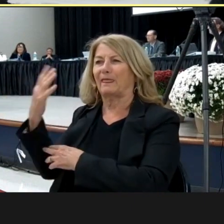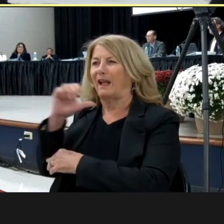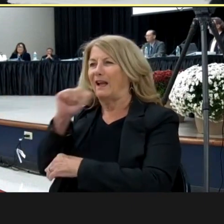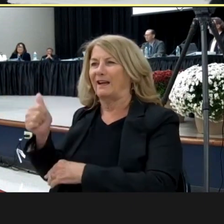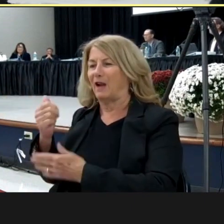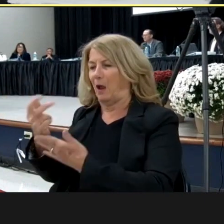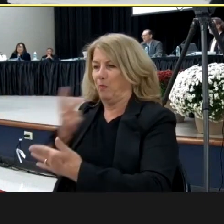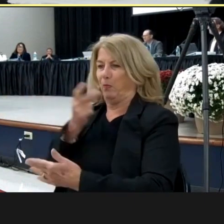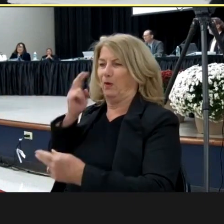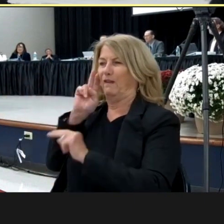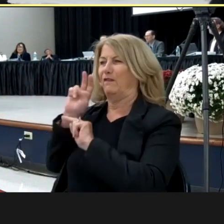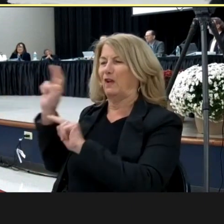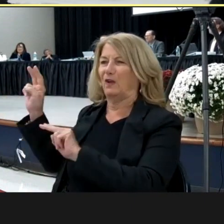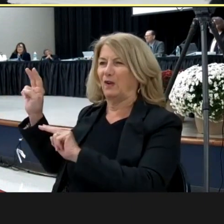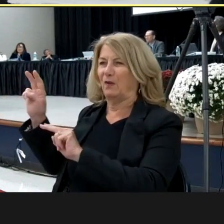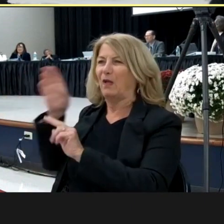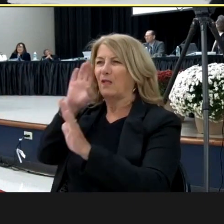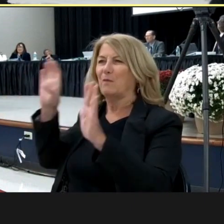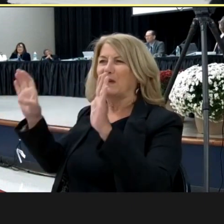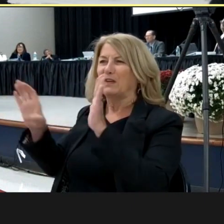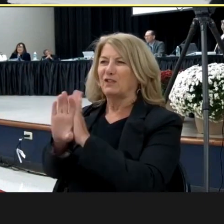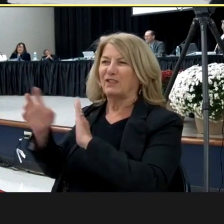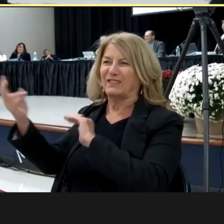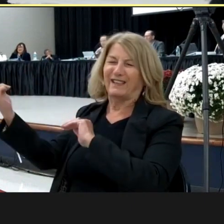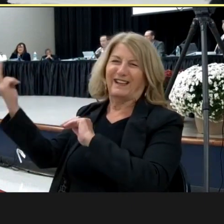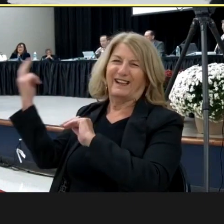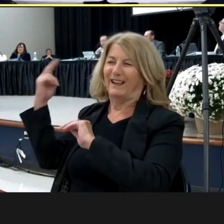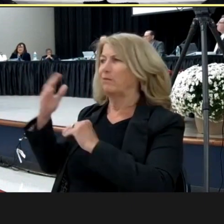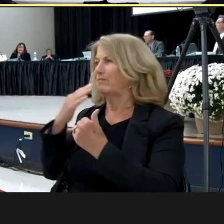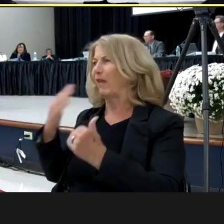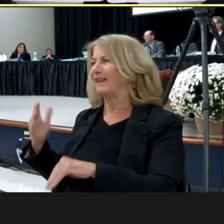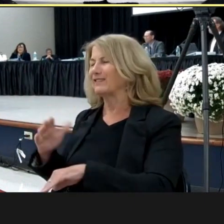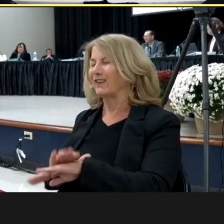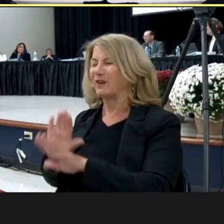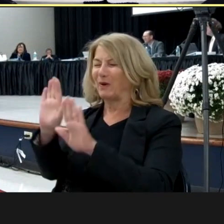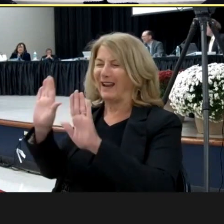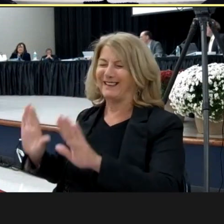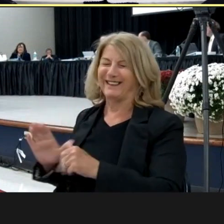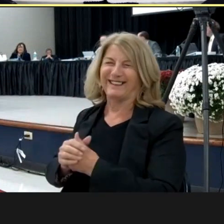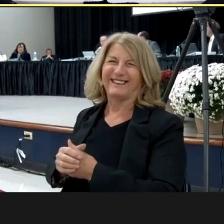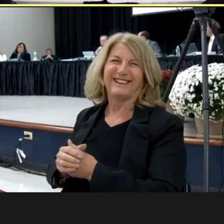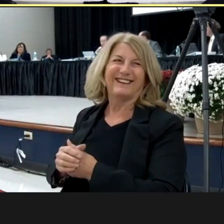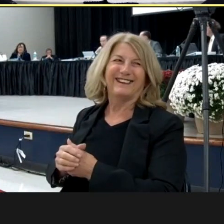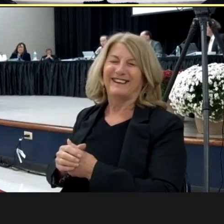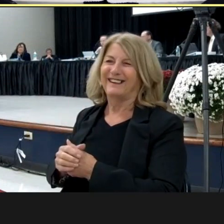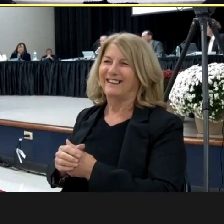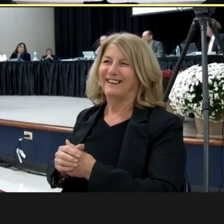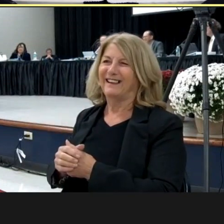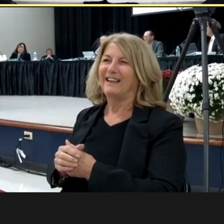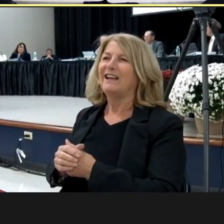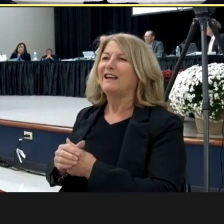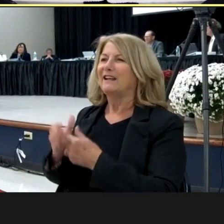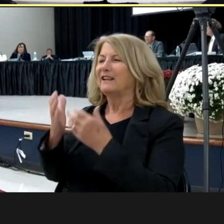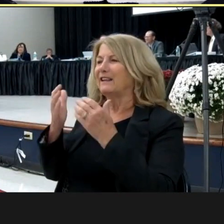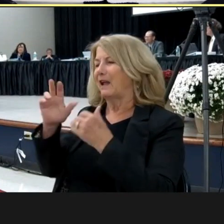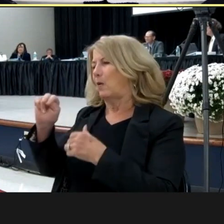preview the pictures. Thanks. Those are great. No, November 11th was